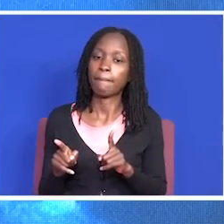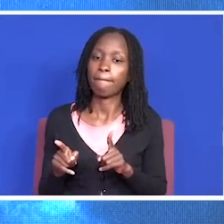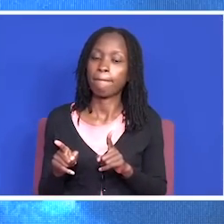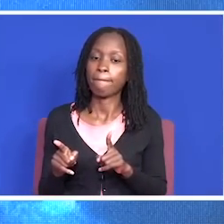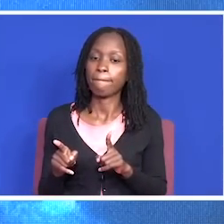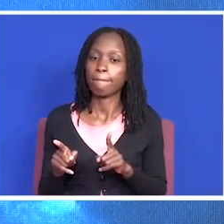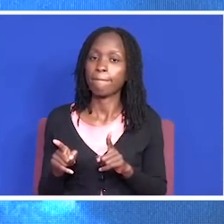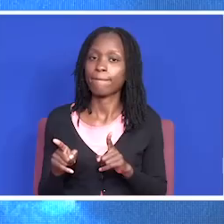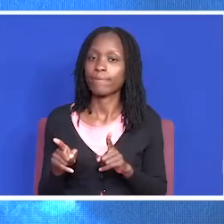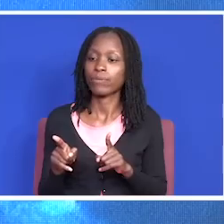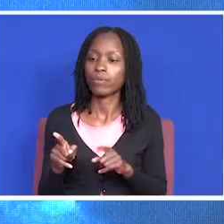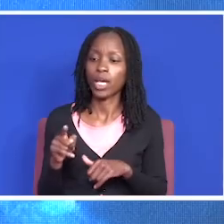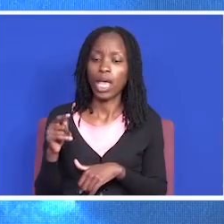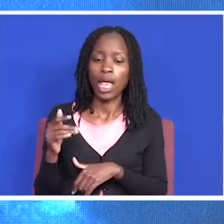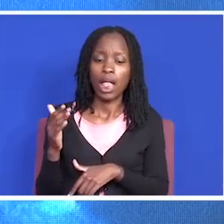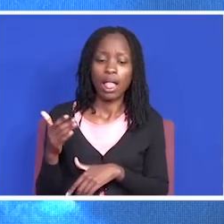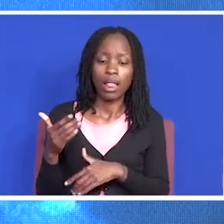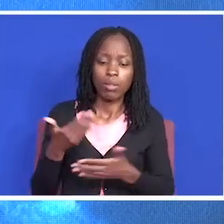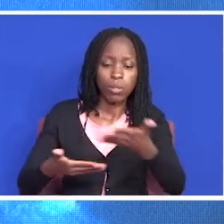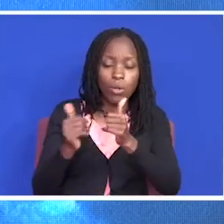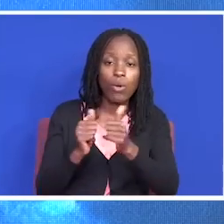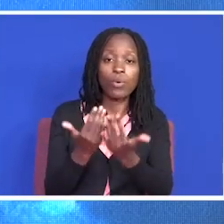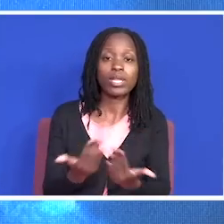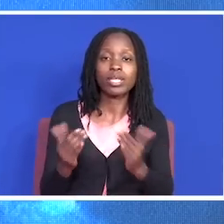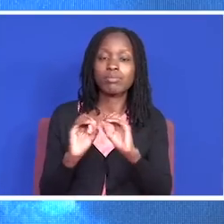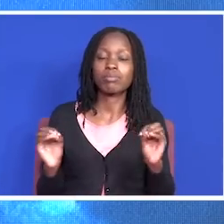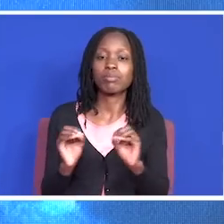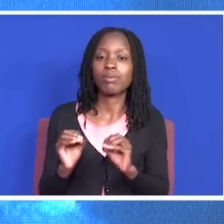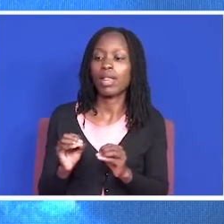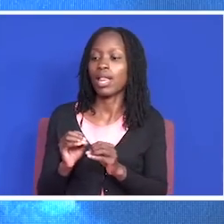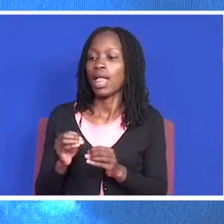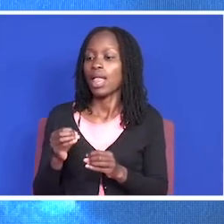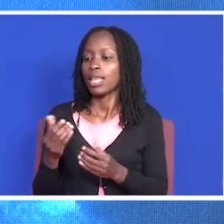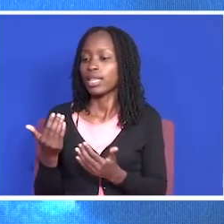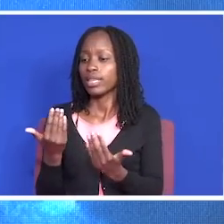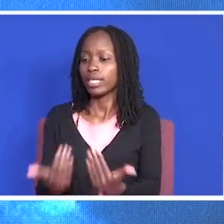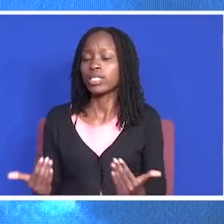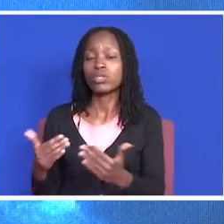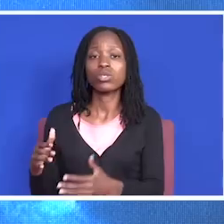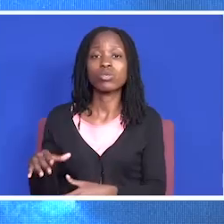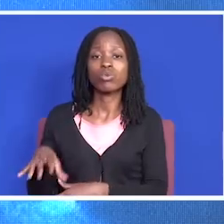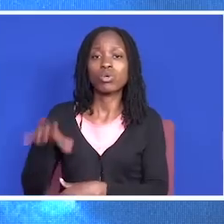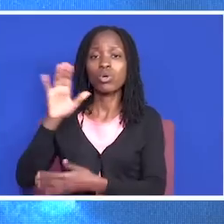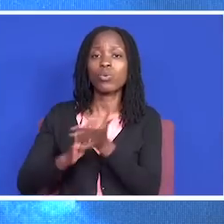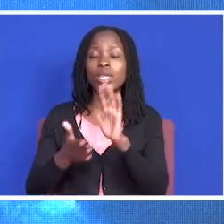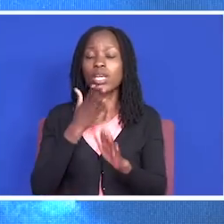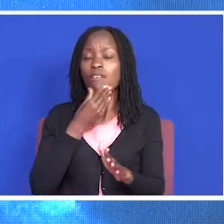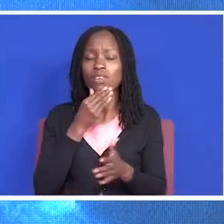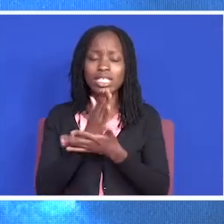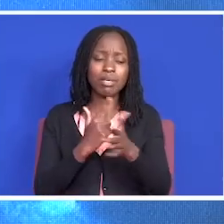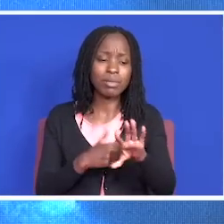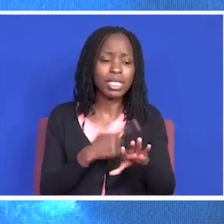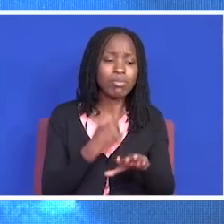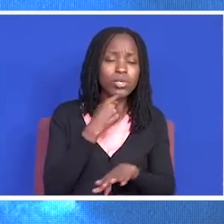not available to the baby. The baby grows fatherless. Those are the people sometimes we call single